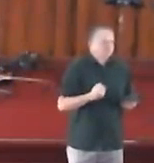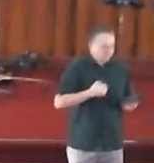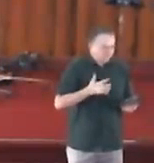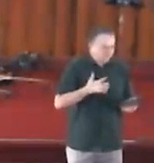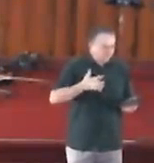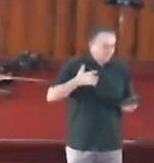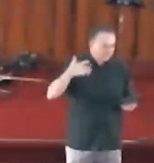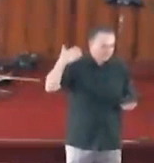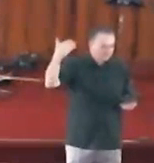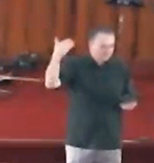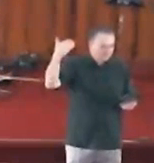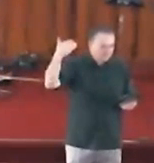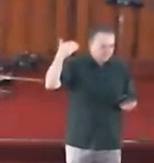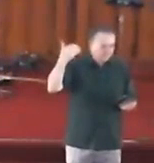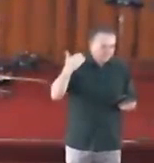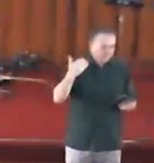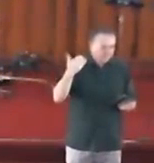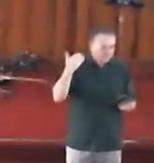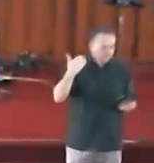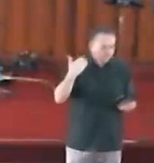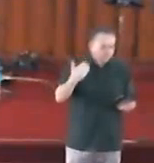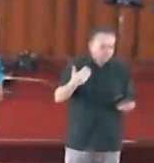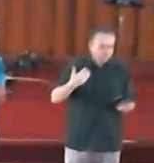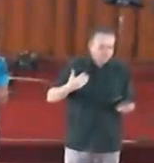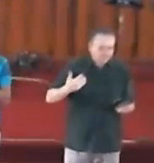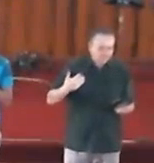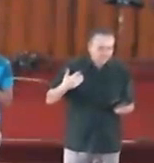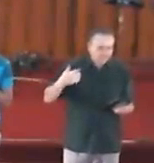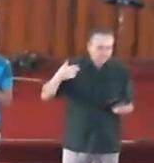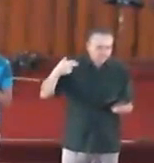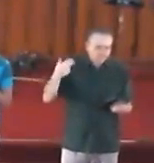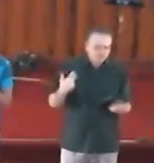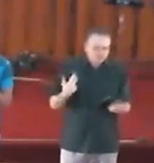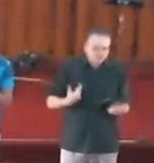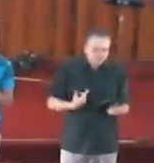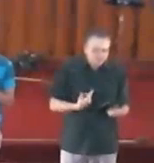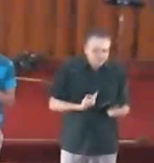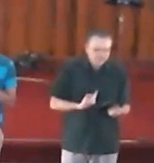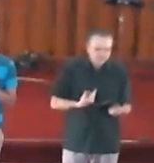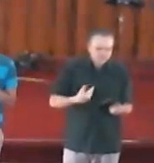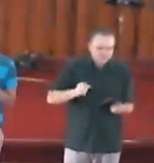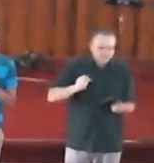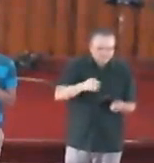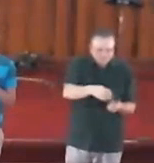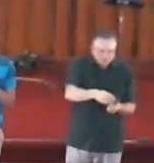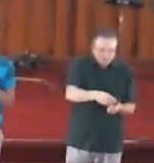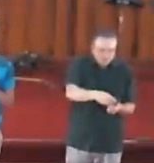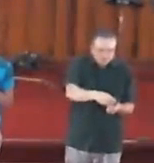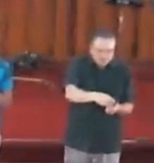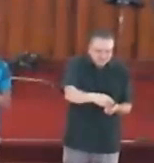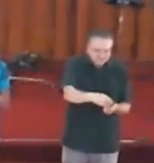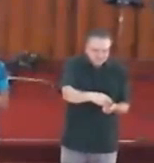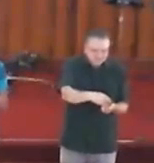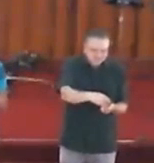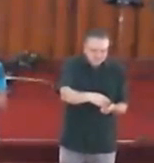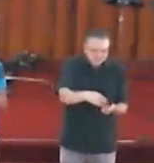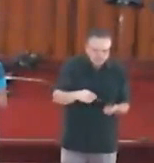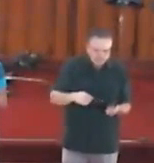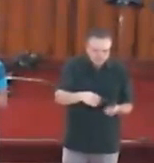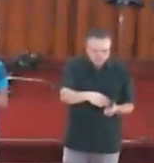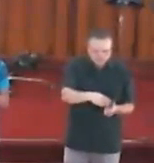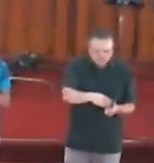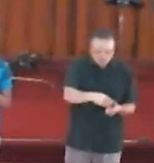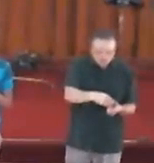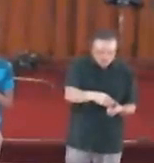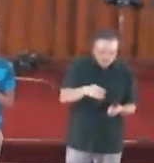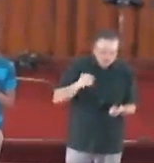oración muy ferviente y Dios dice, Hechos 4:31, después de haber orado, tembló el lugar donde estaban